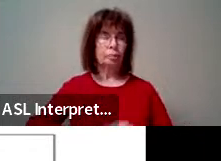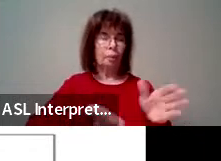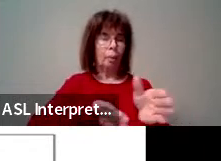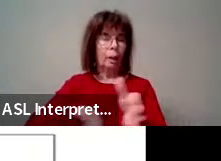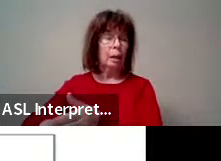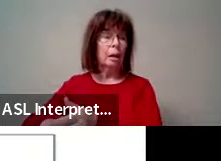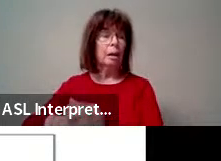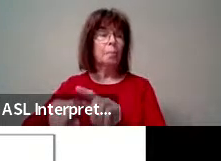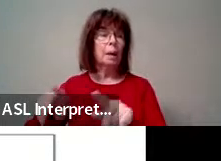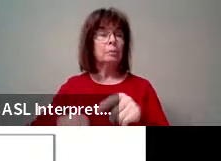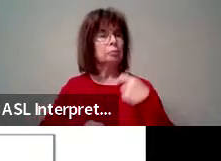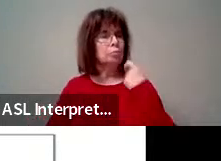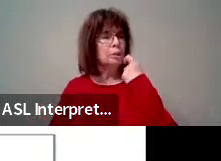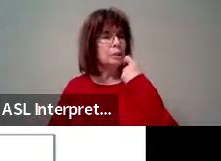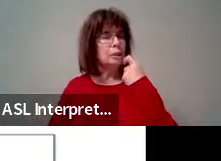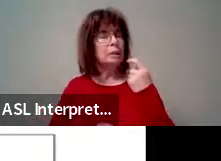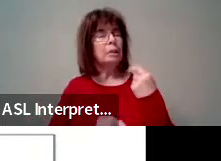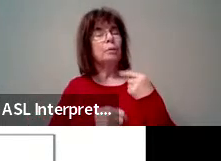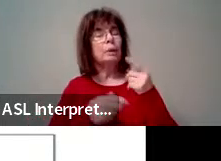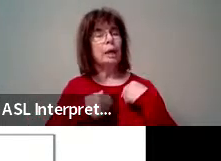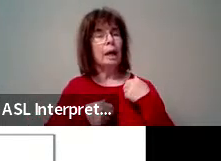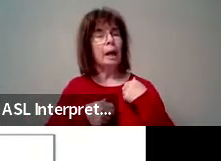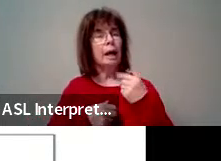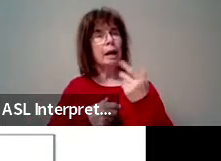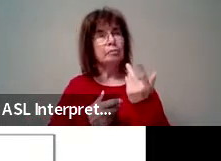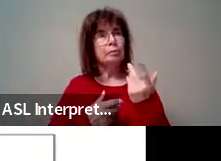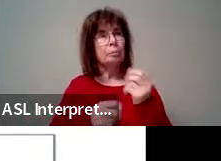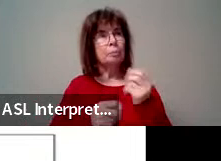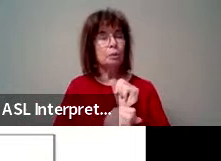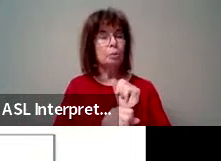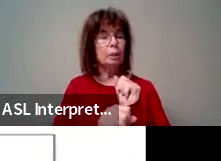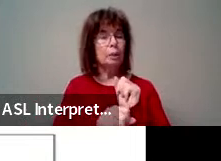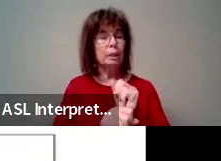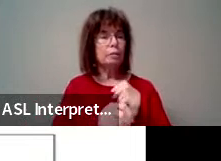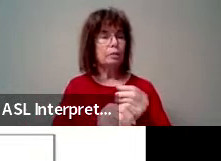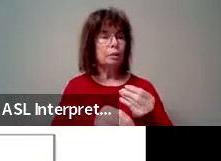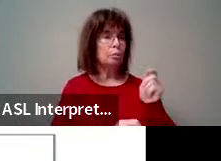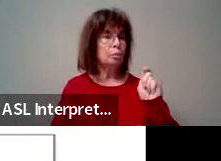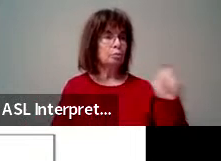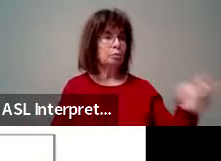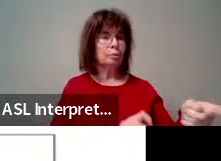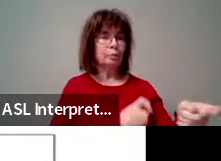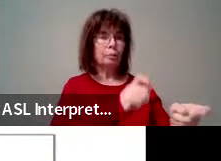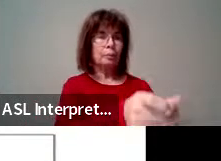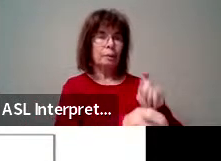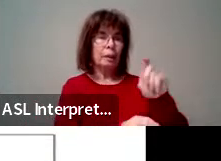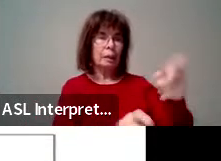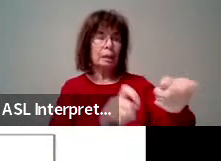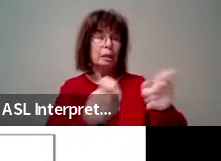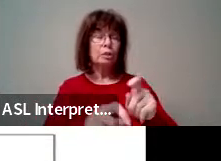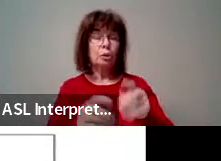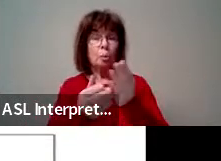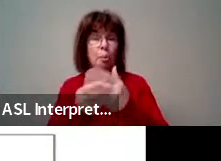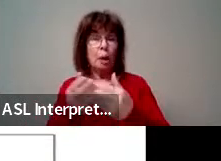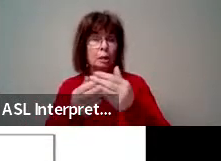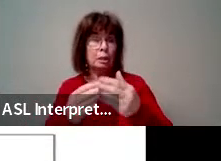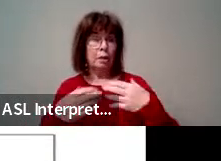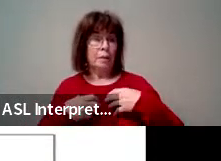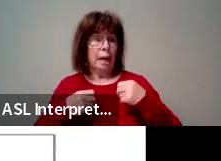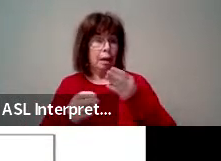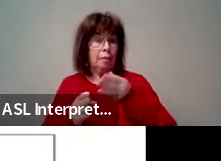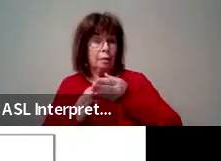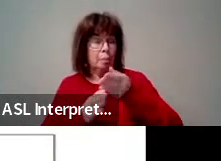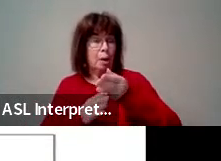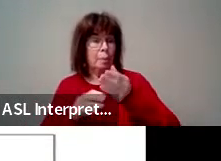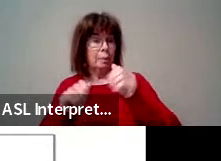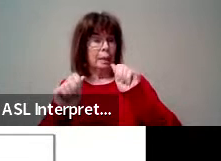to facilitate warm handoffs to parts of the health department who could now